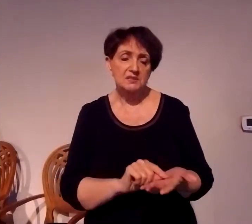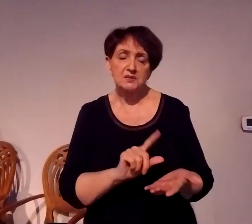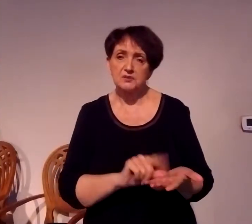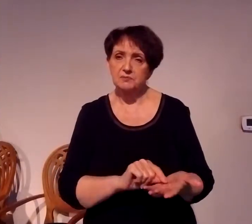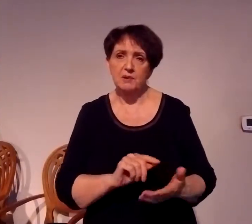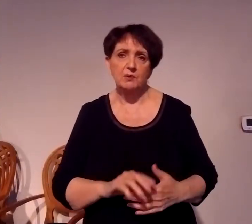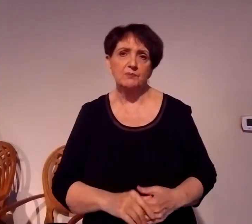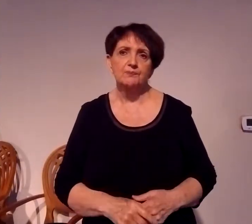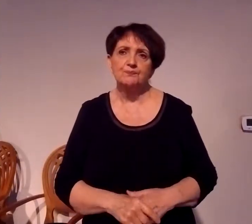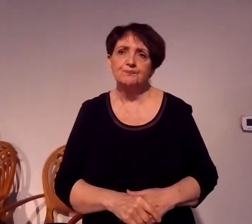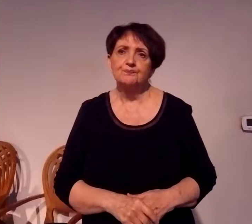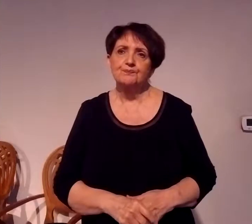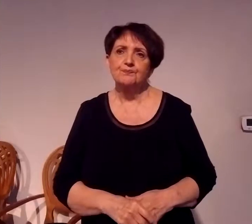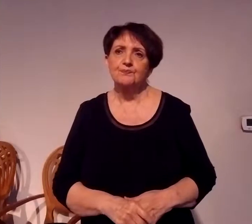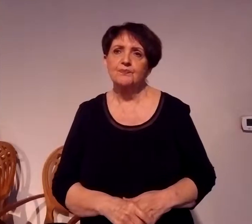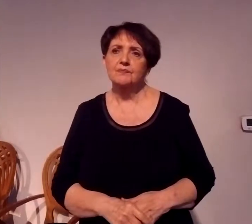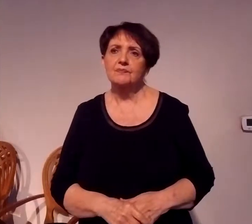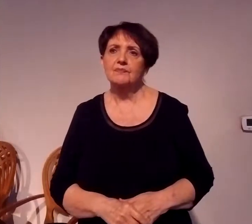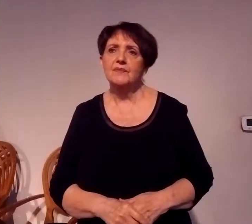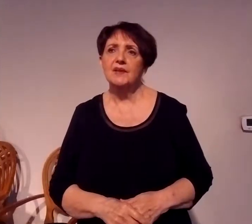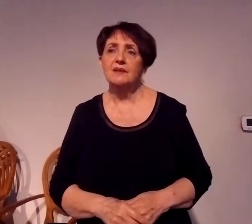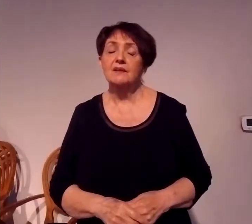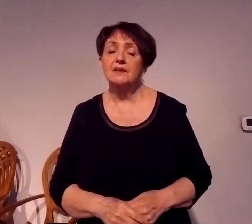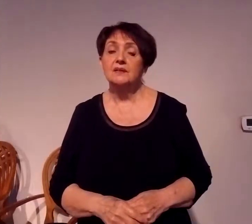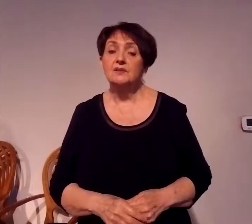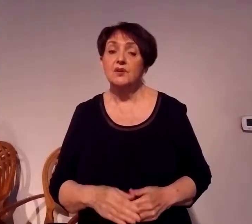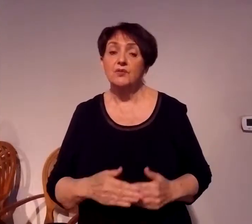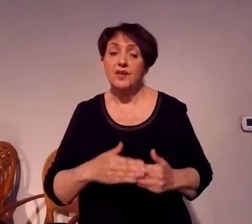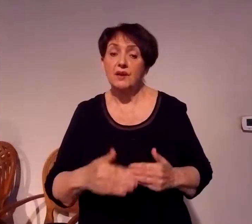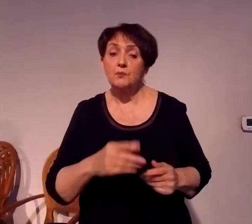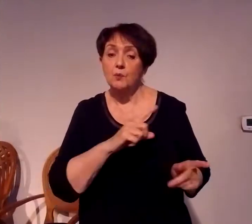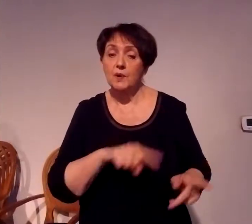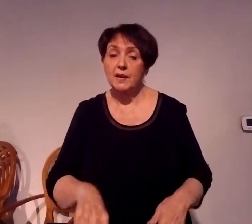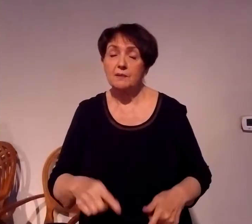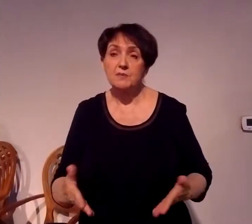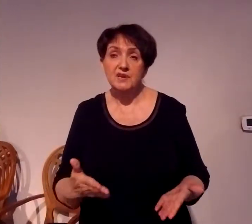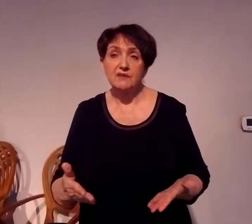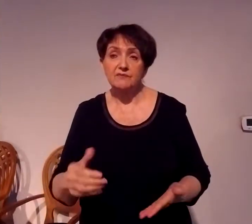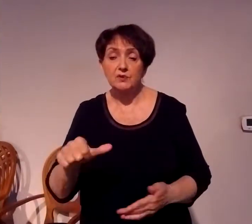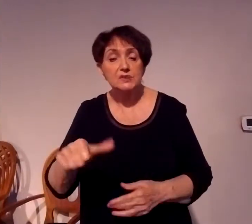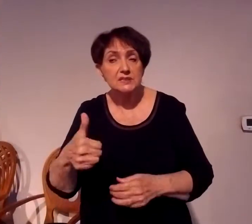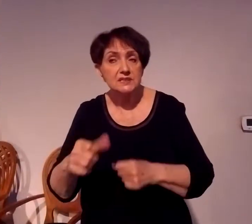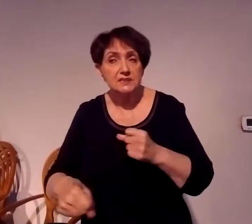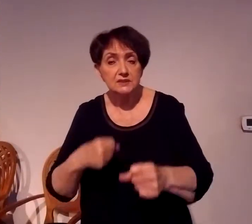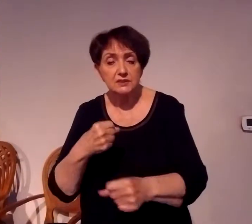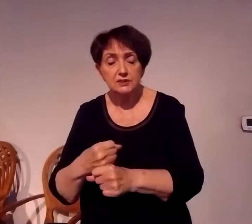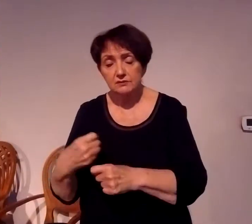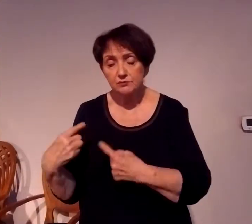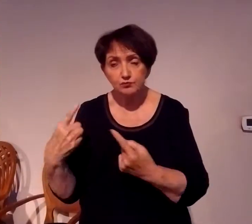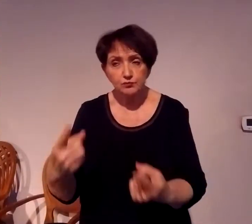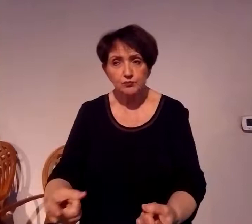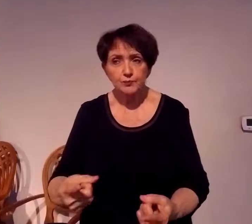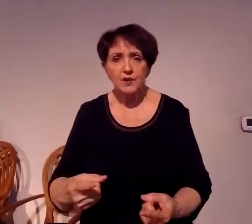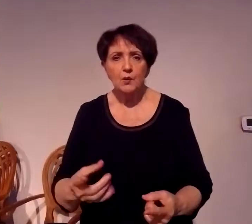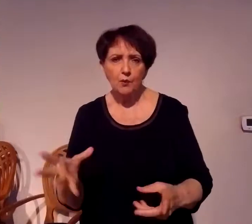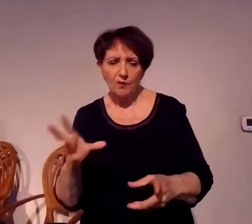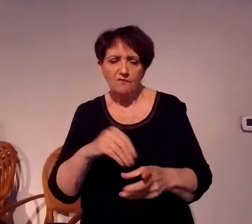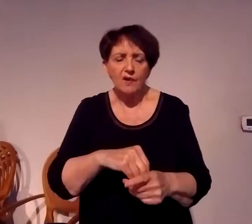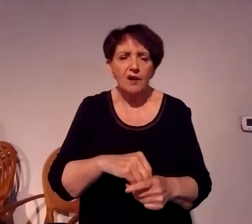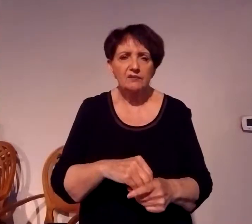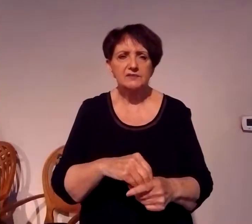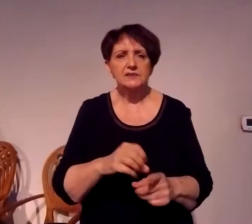And finally, and so then when we got here, for 10 years here, we've been very involved in the Season for Peace and